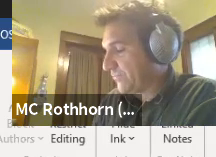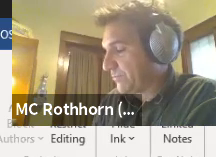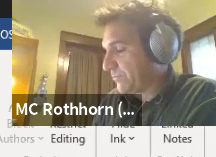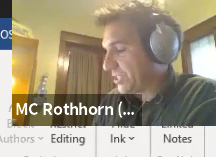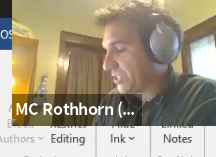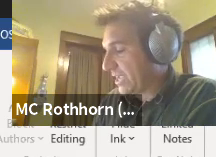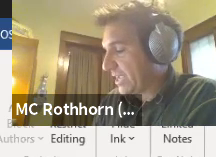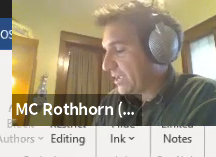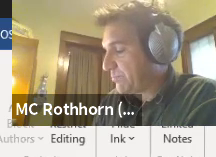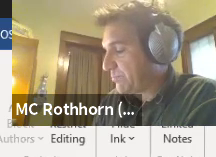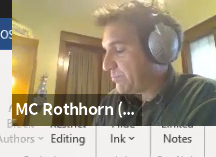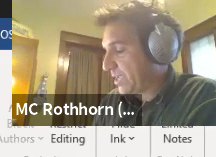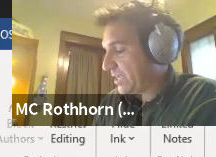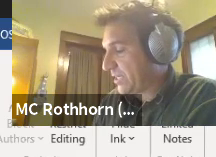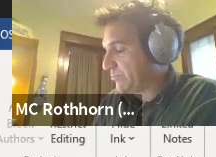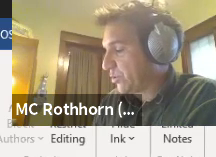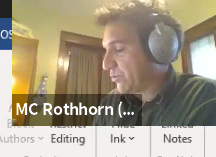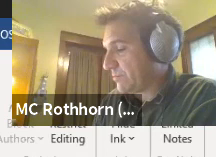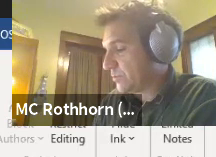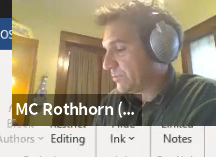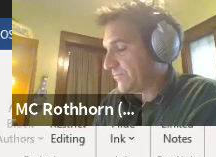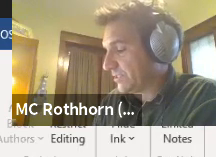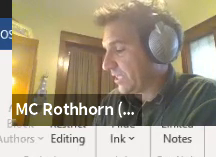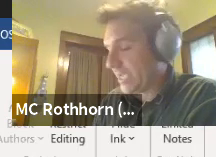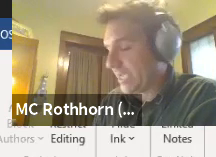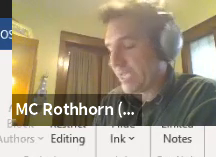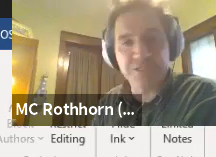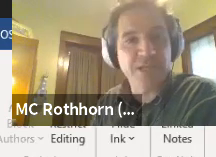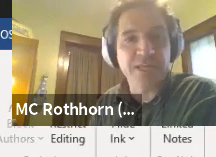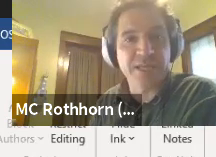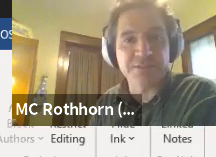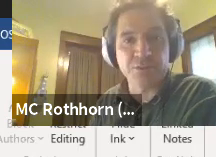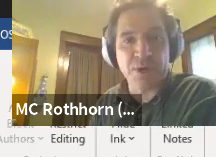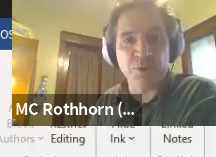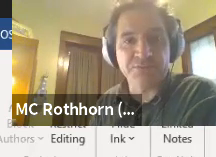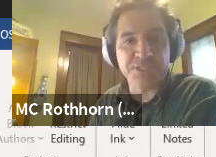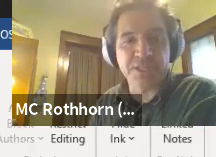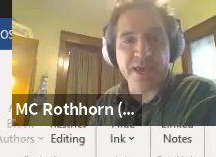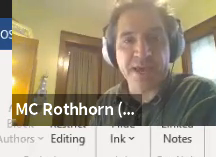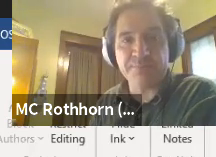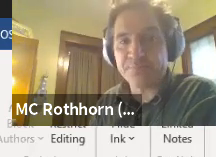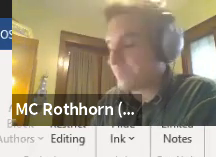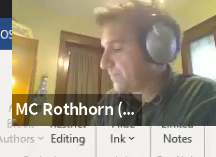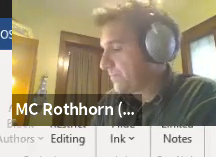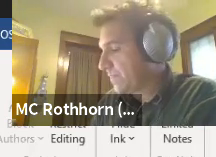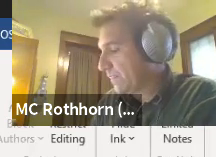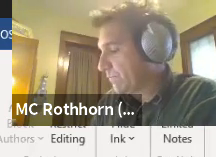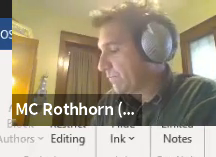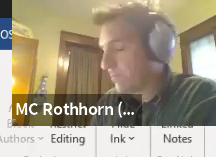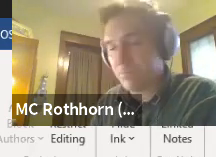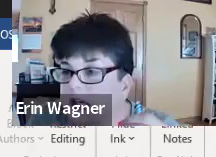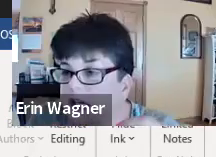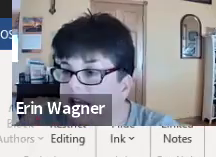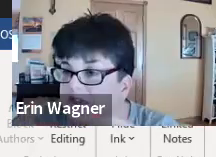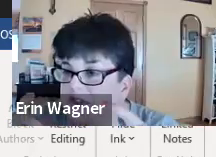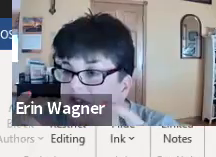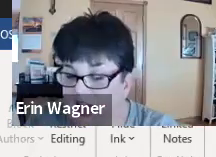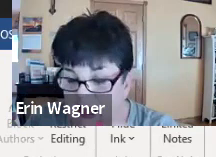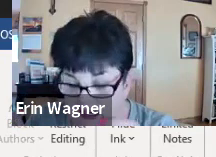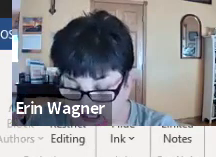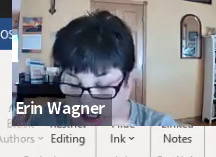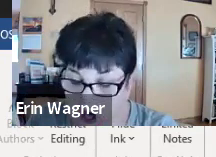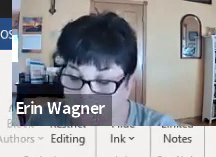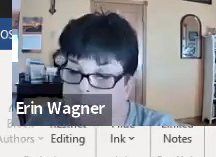information campaign and program to meaningfully engage, do you want more definition than that? I just wondered